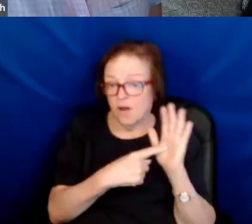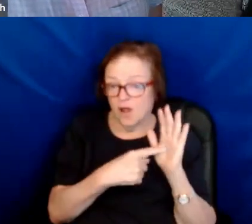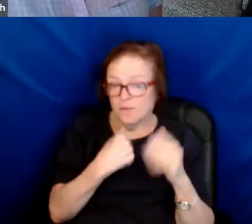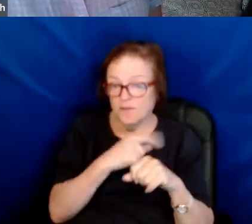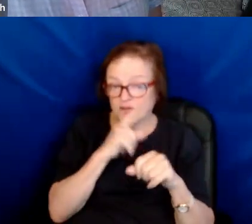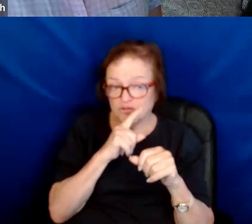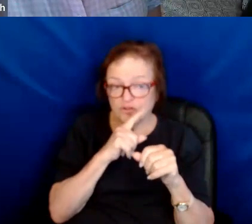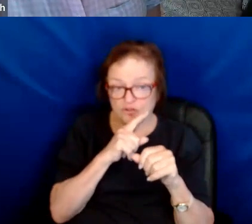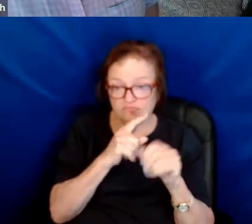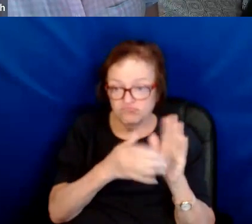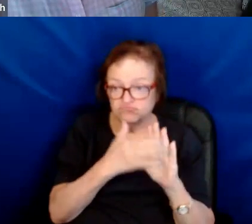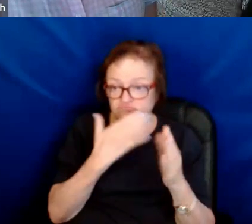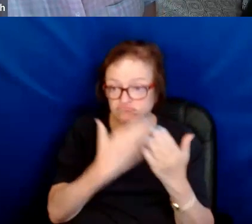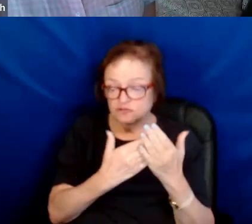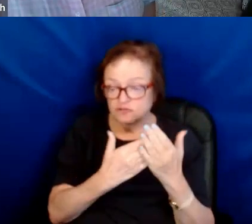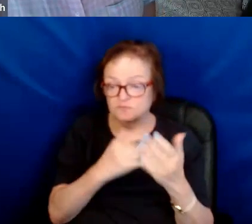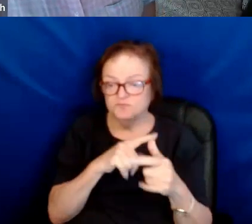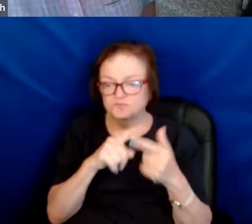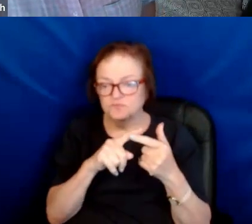then possibly start to take into account